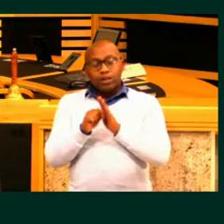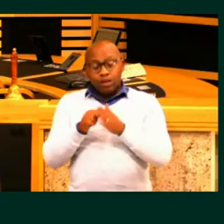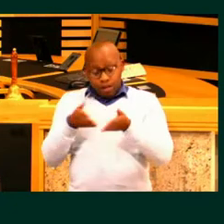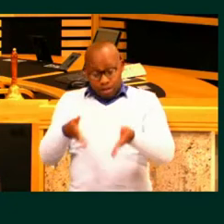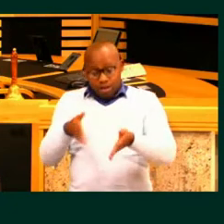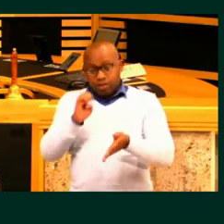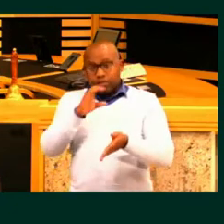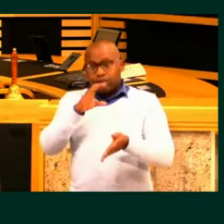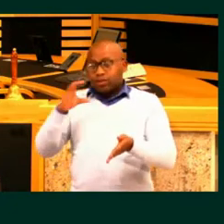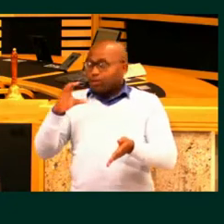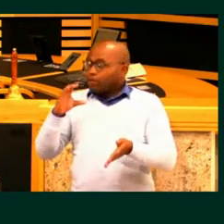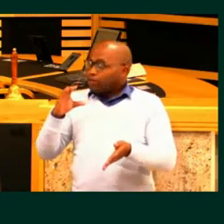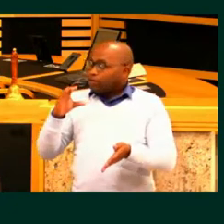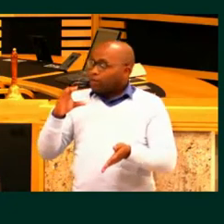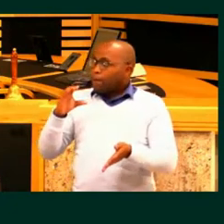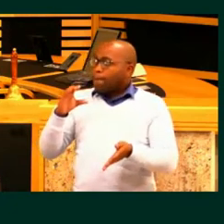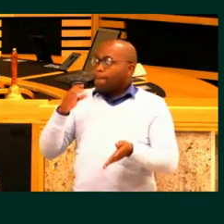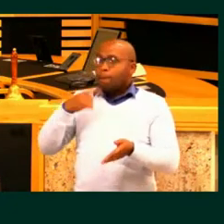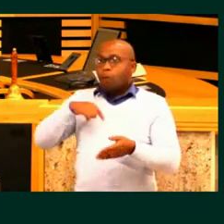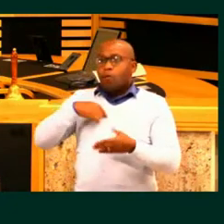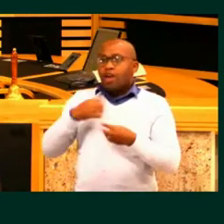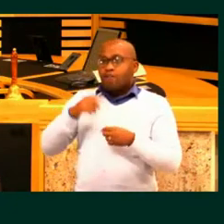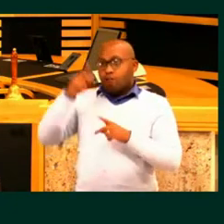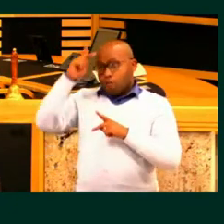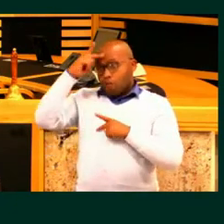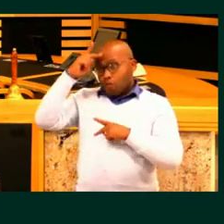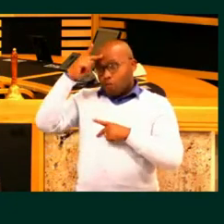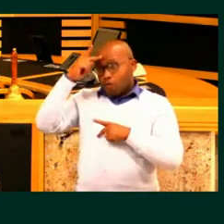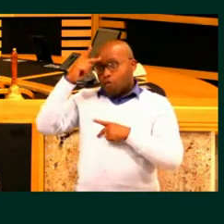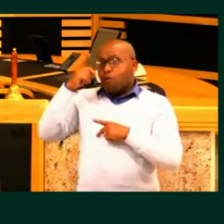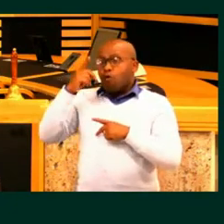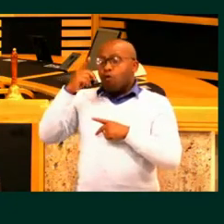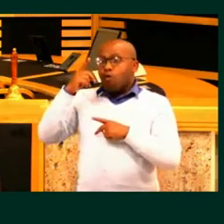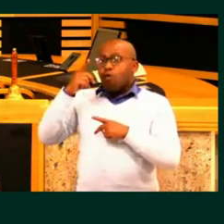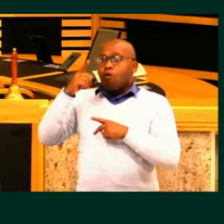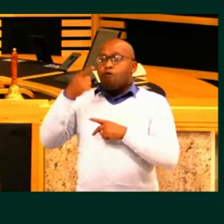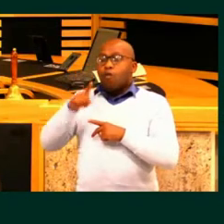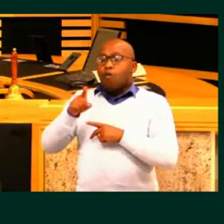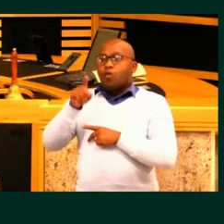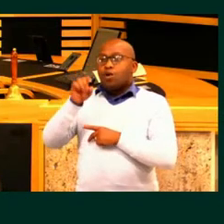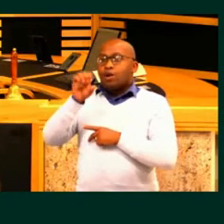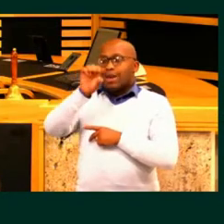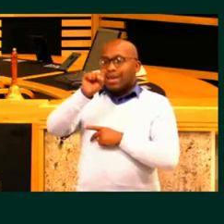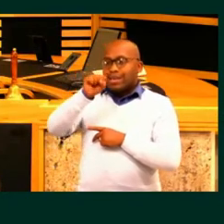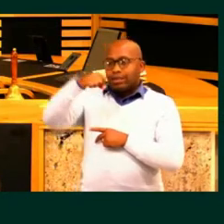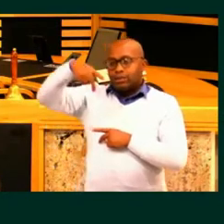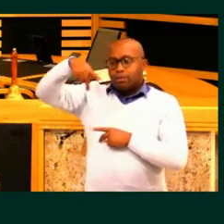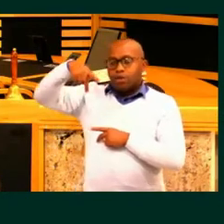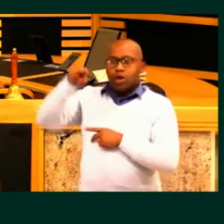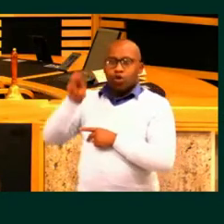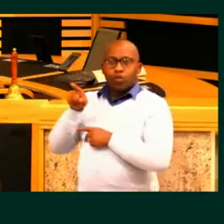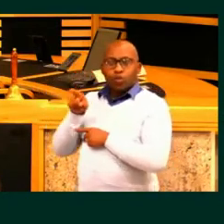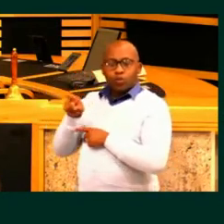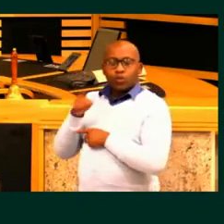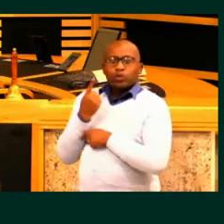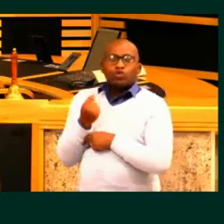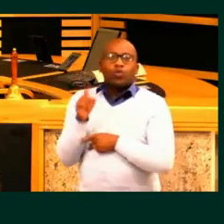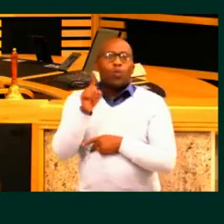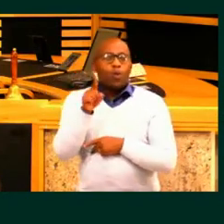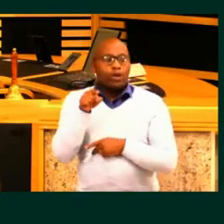cap who have a portfolio committee called spu that portfolio is meant for doing